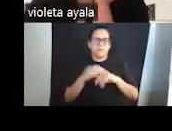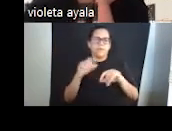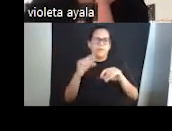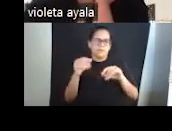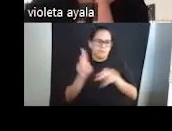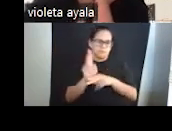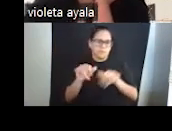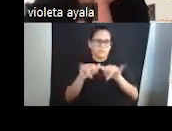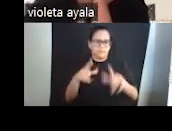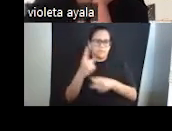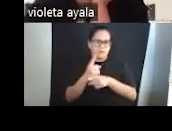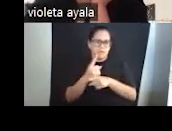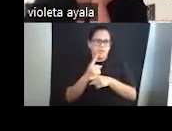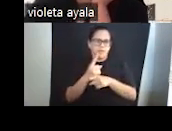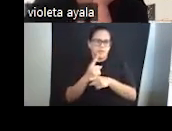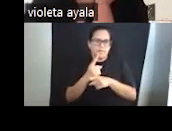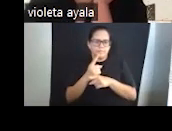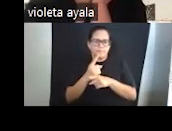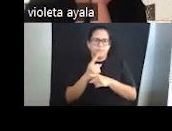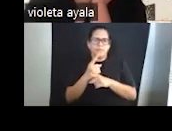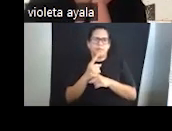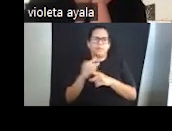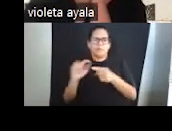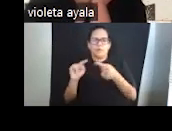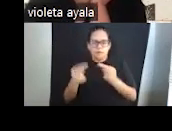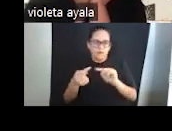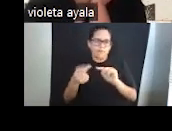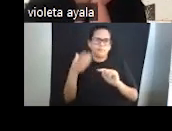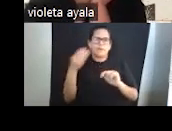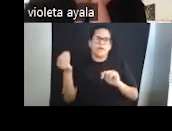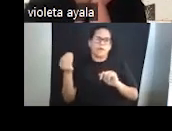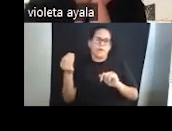right? So they were harmed. And then,